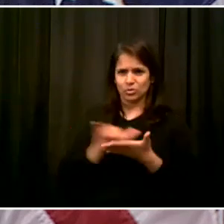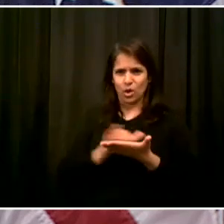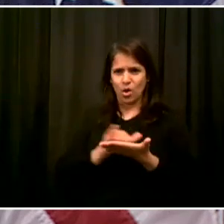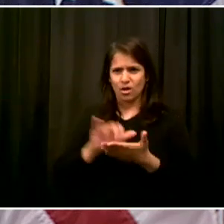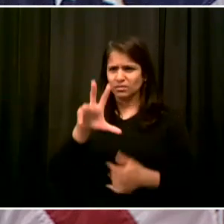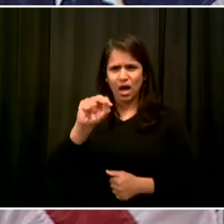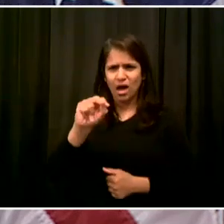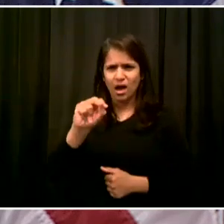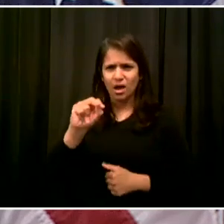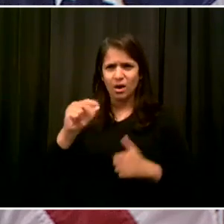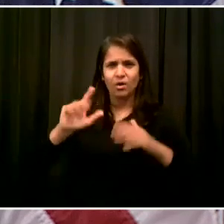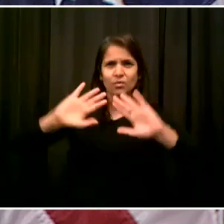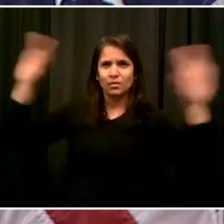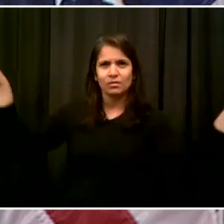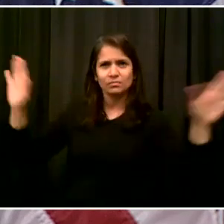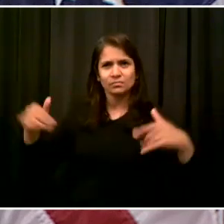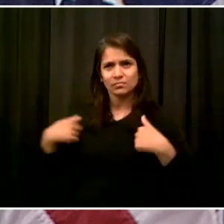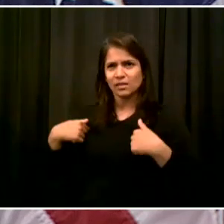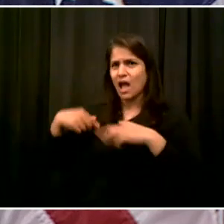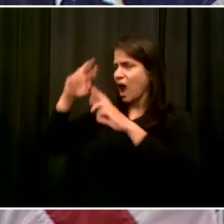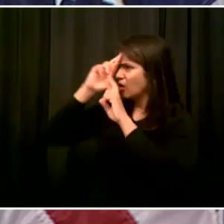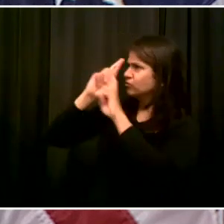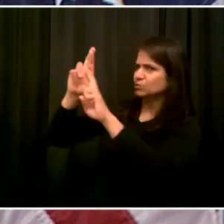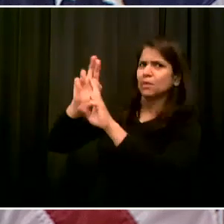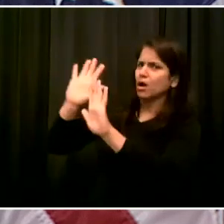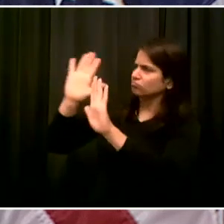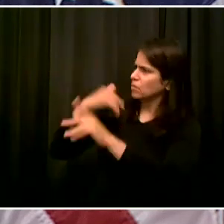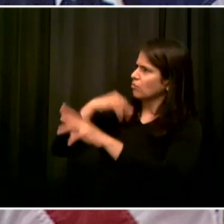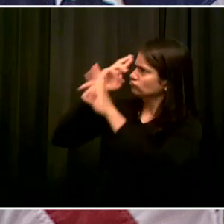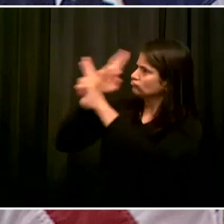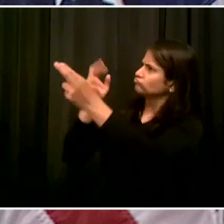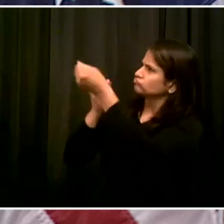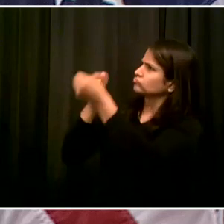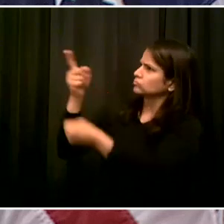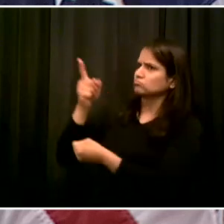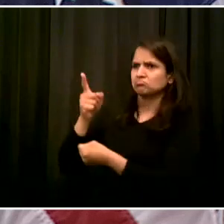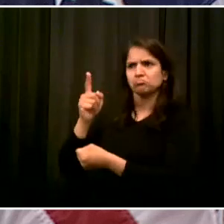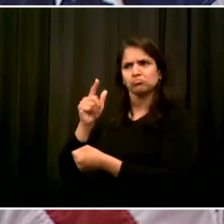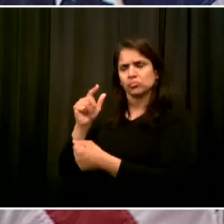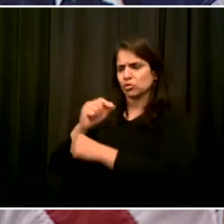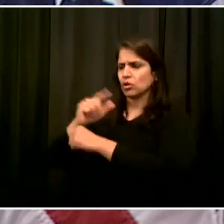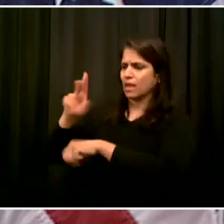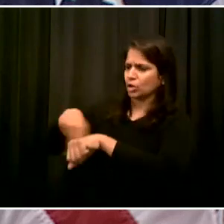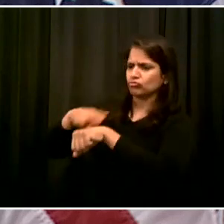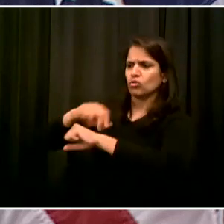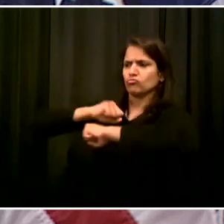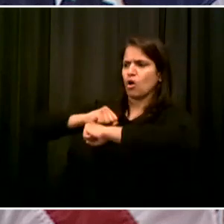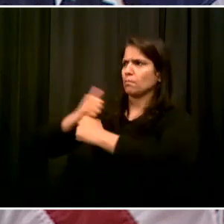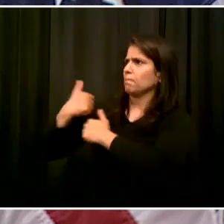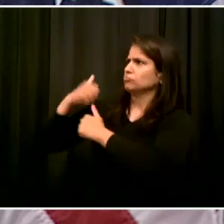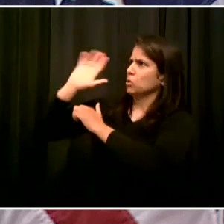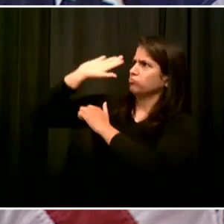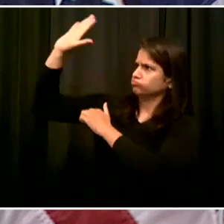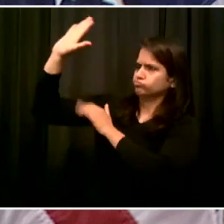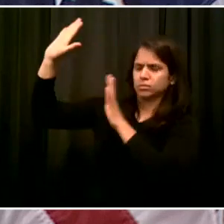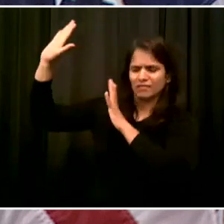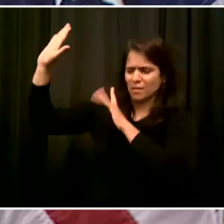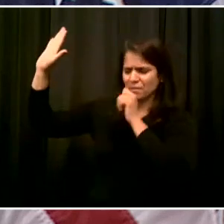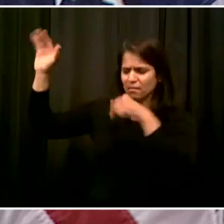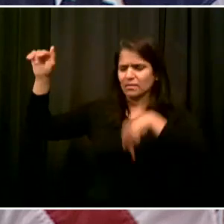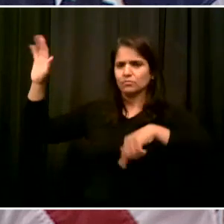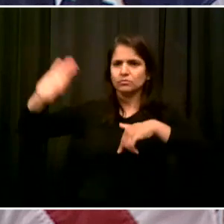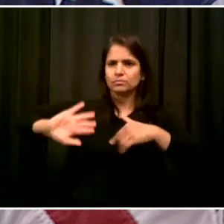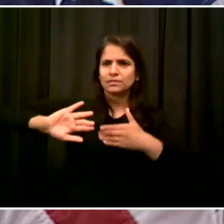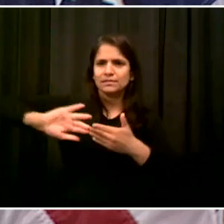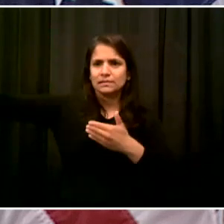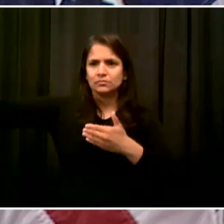military presence doesn't help you do it. Some cities have used tear gas. Some cities have used rubber bullets, things like that. We